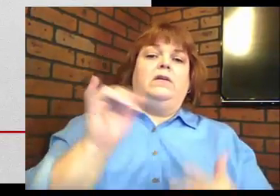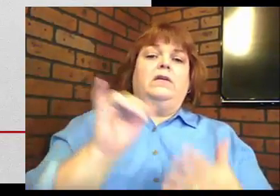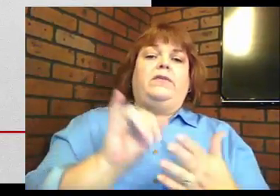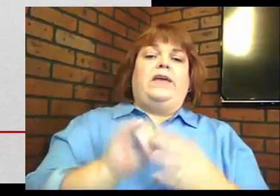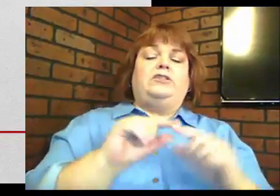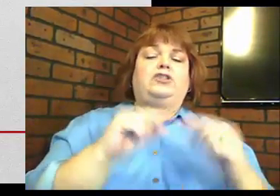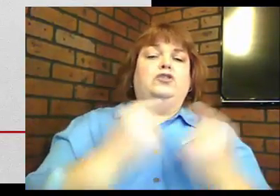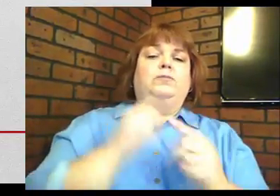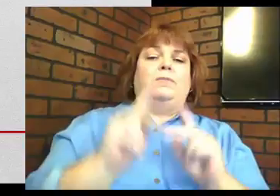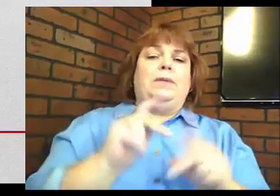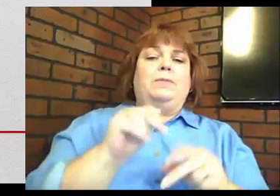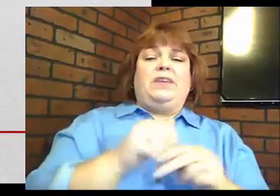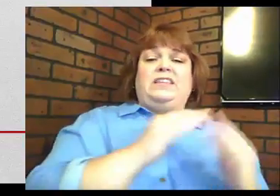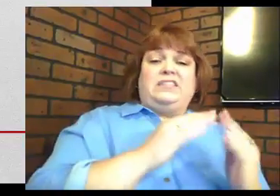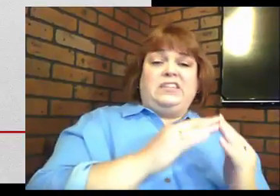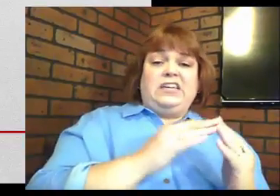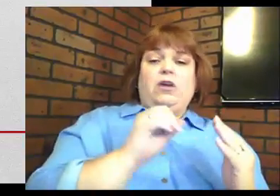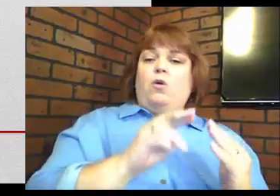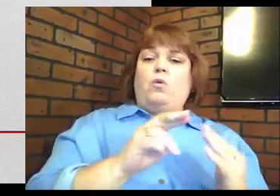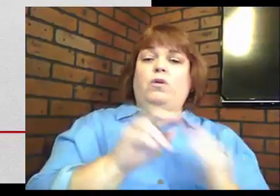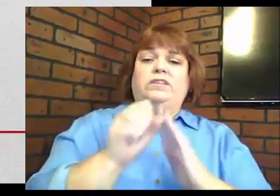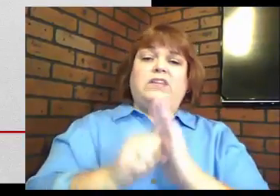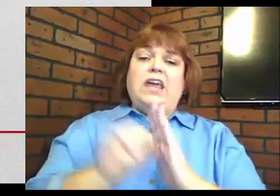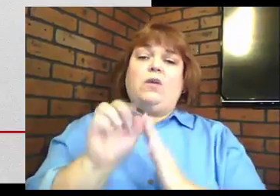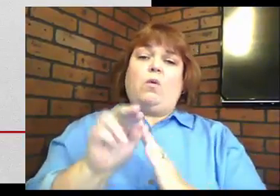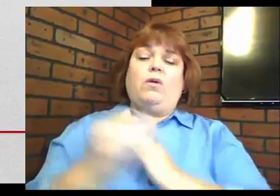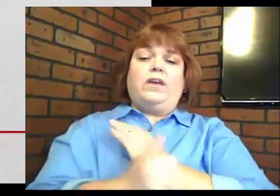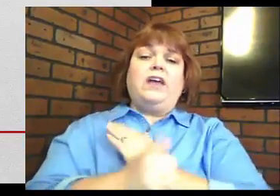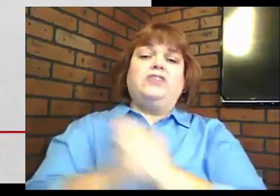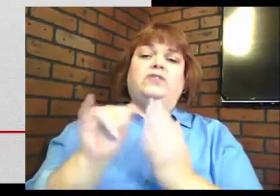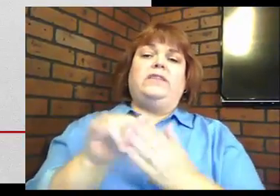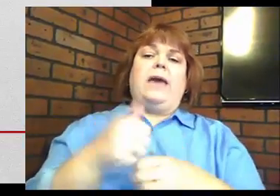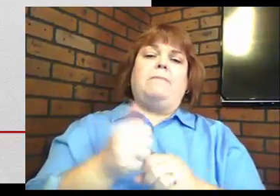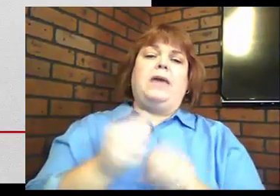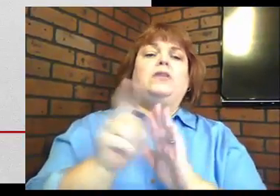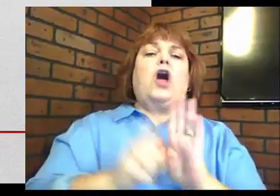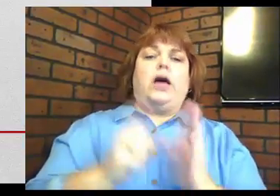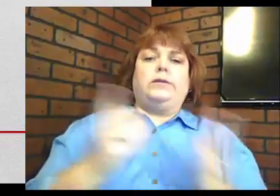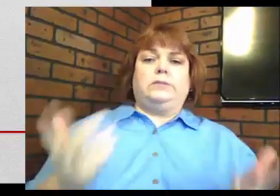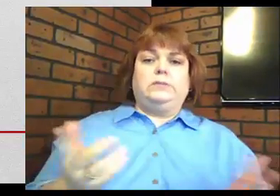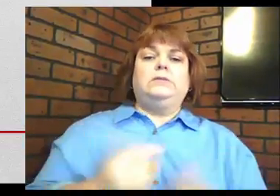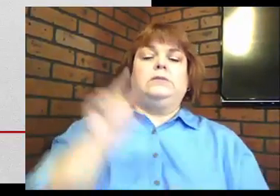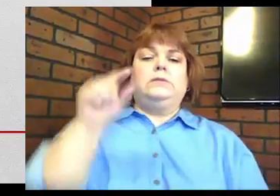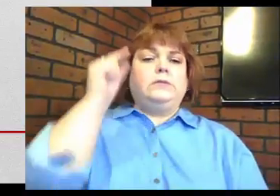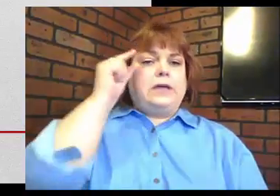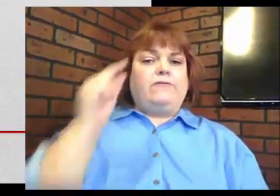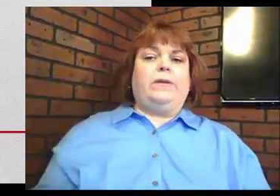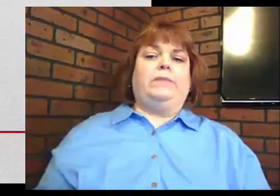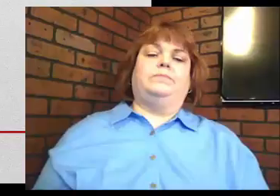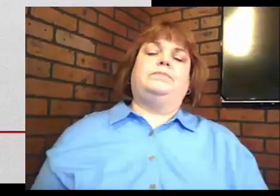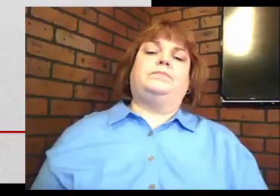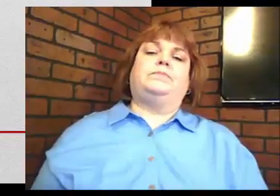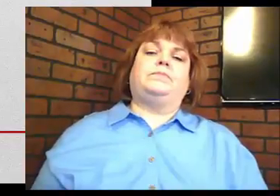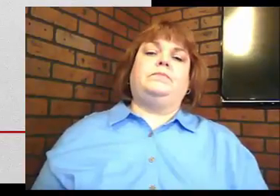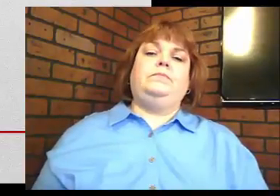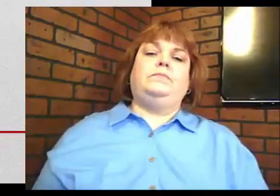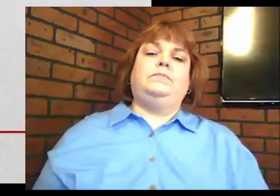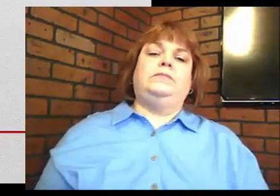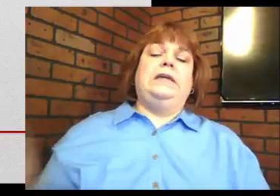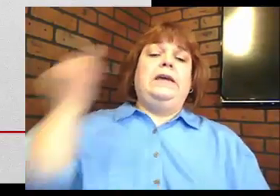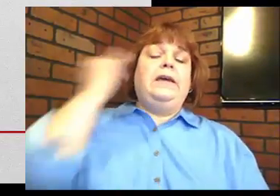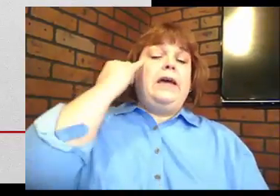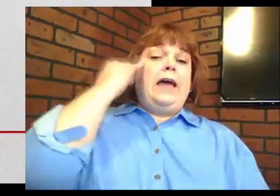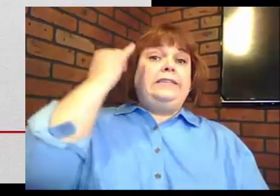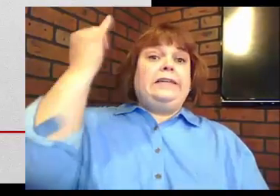government, we had people who felt very strong about wanting one federal